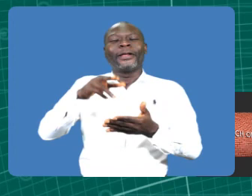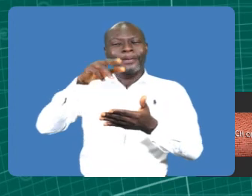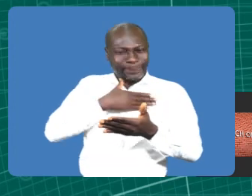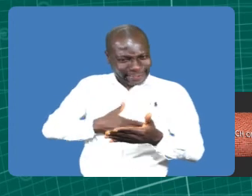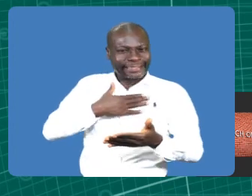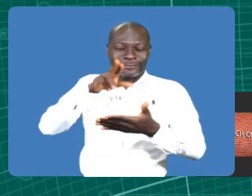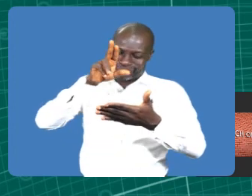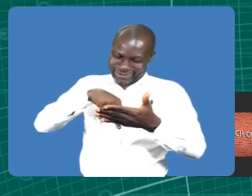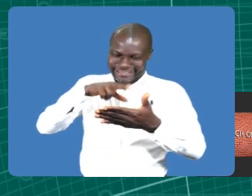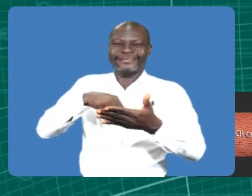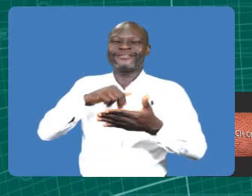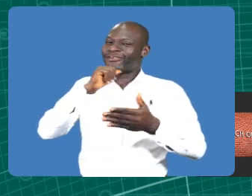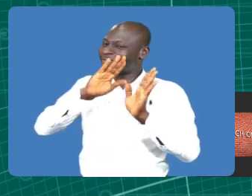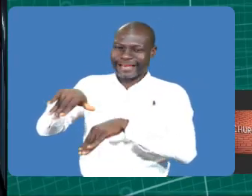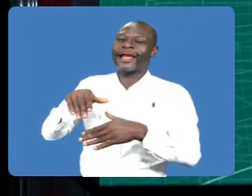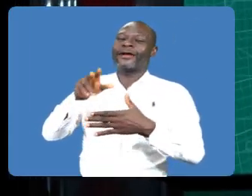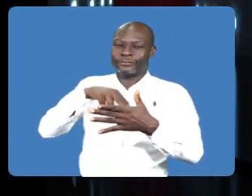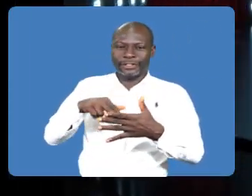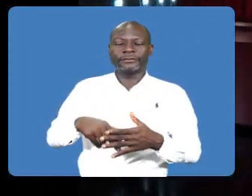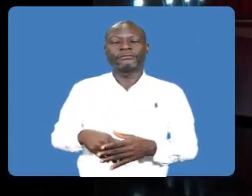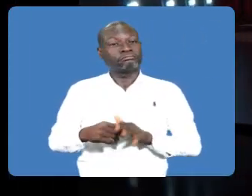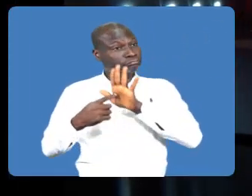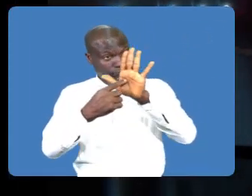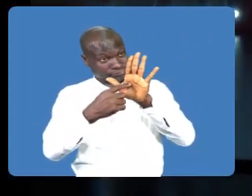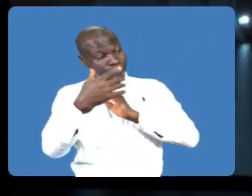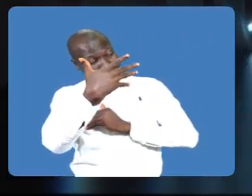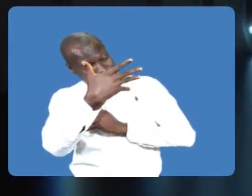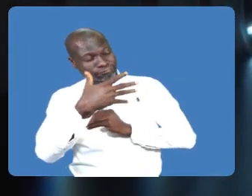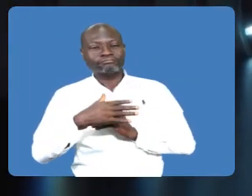one, please read it.